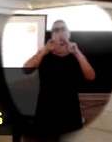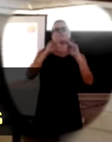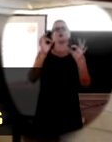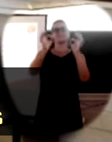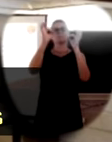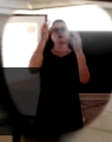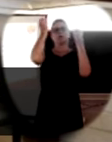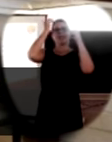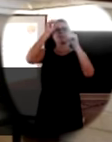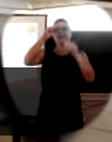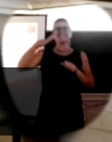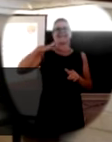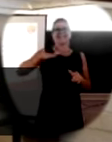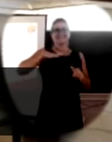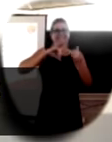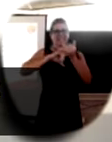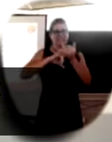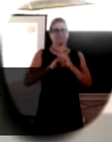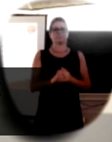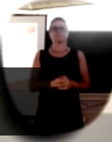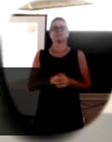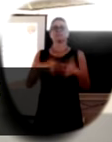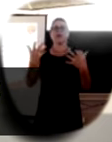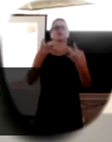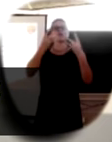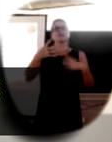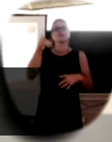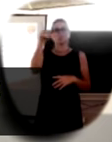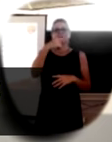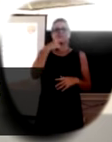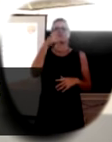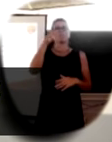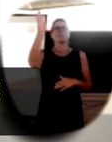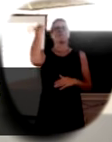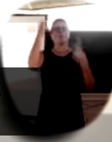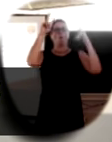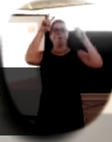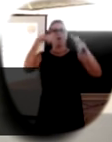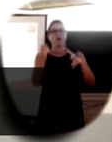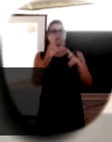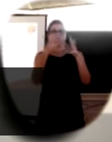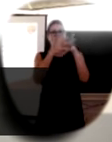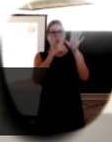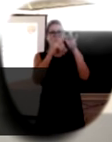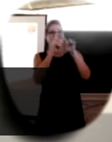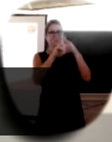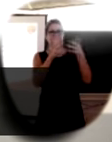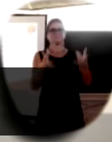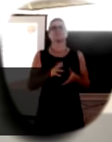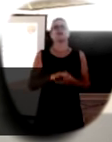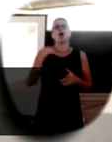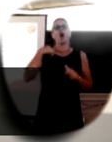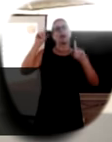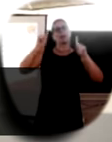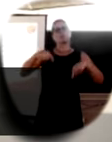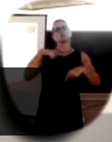Education Needs, and as has already been said, a lot of you used to know as WADE. I'm here to talk to you about an